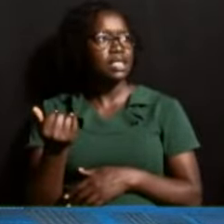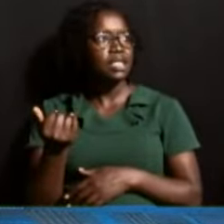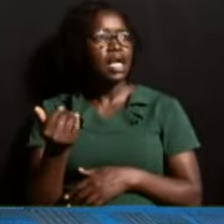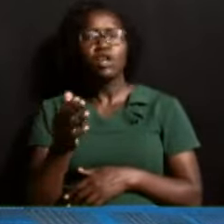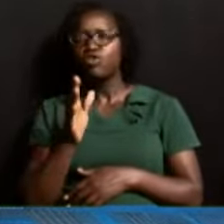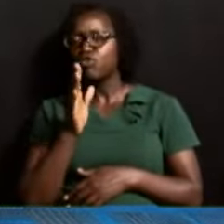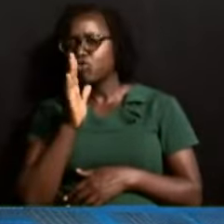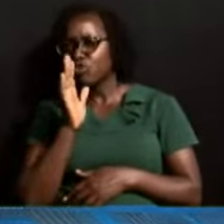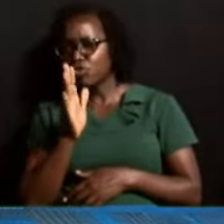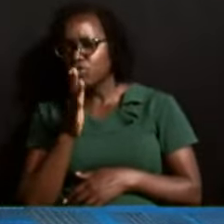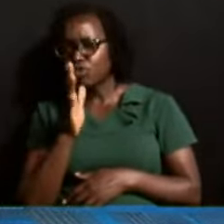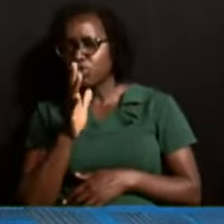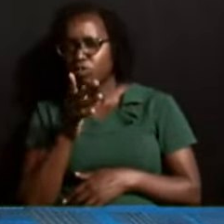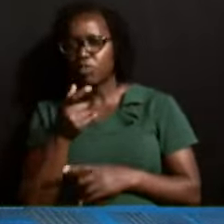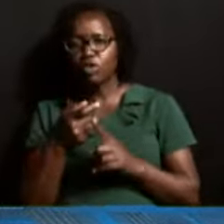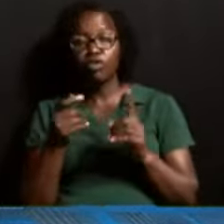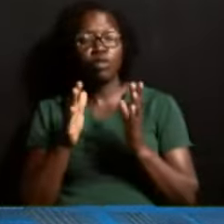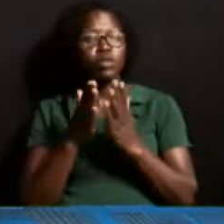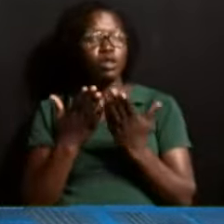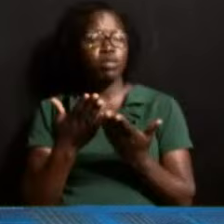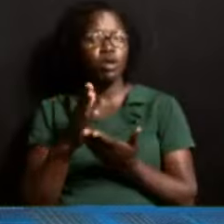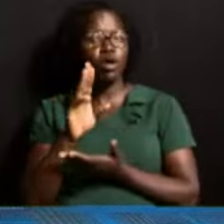speak from the book of